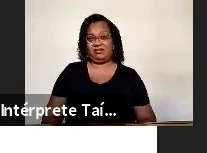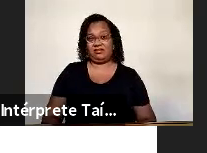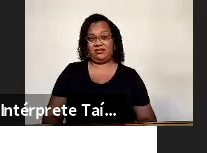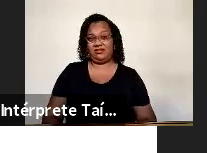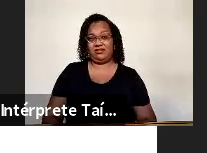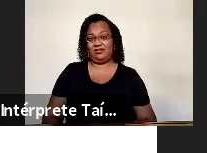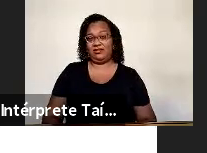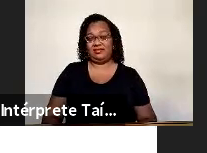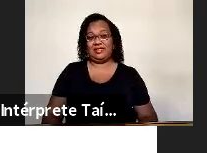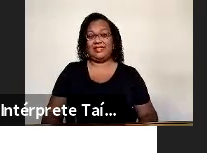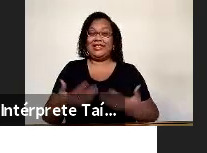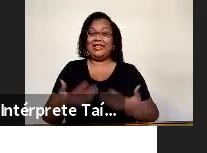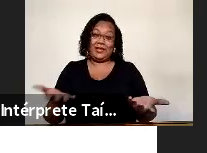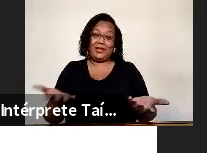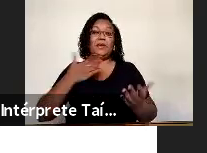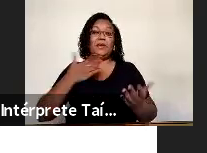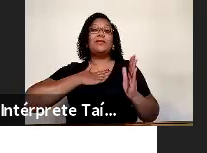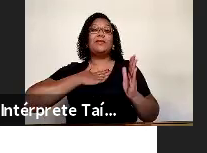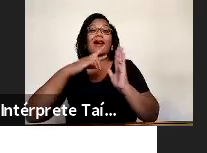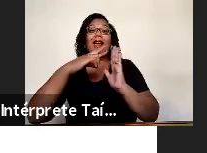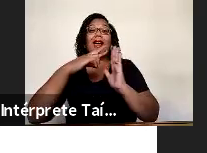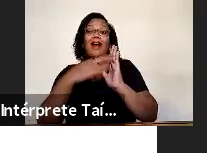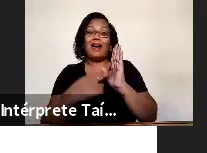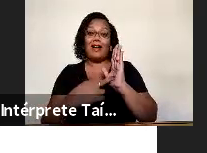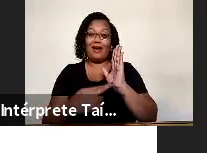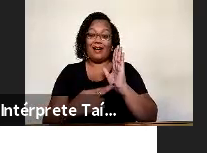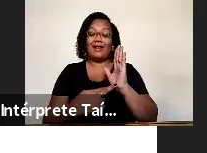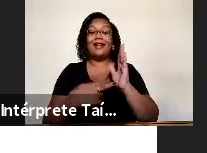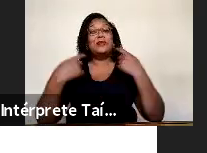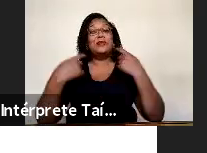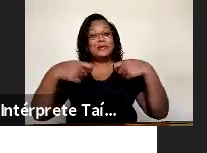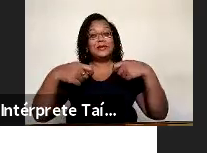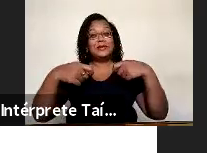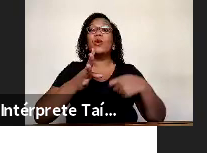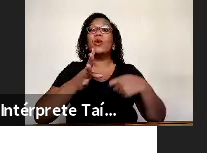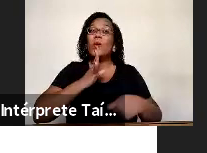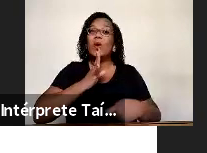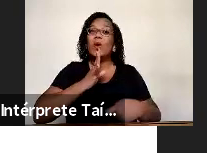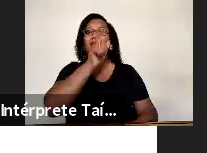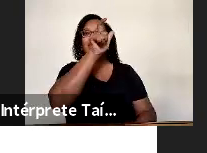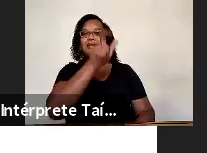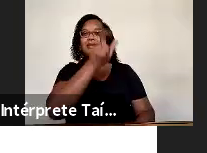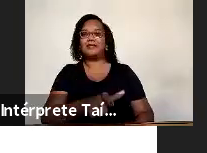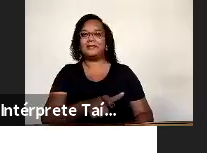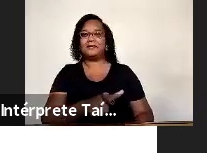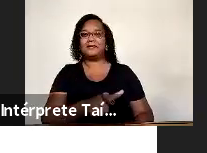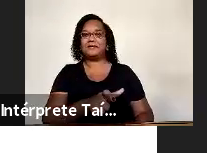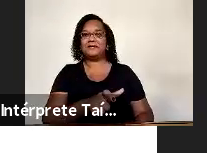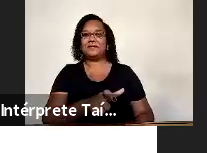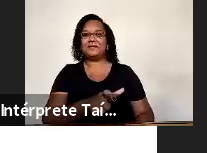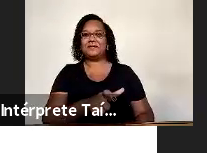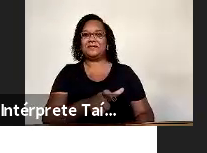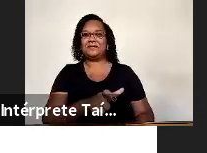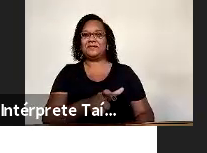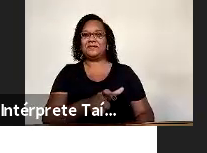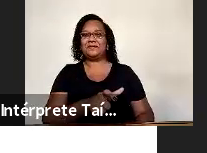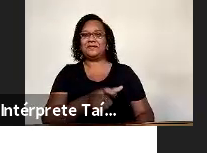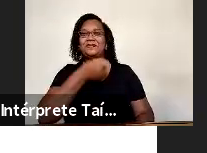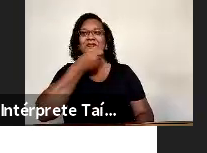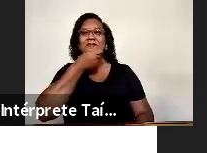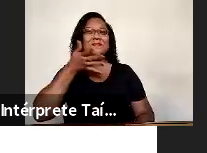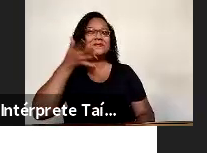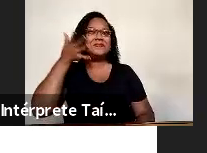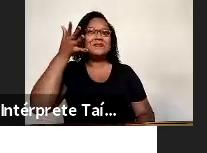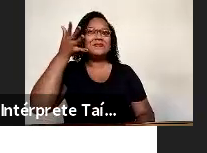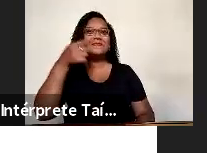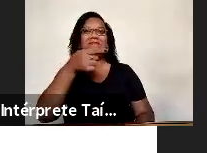is know your audience, know your client, you know? And in this case, it's, you know, the Brazilian